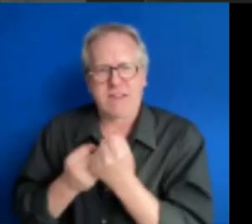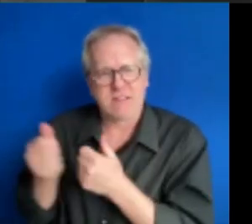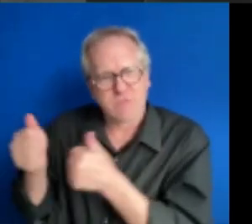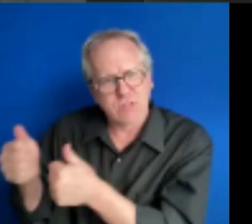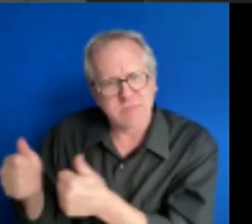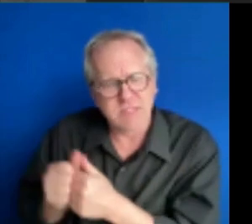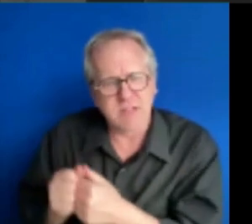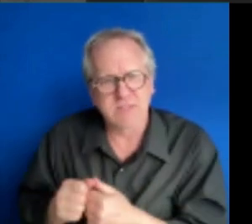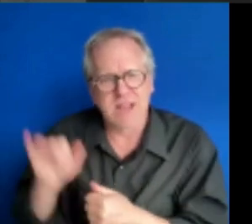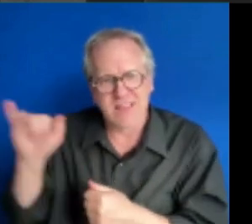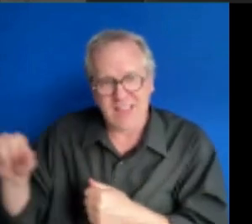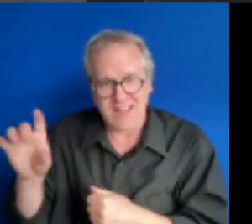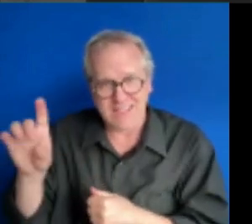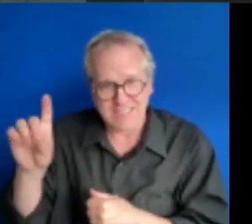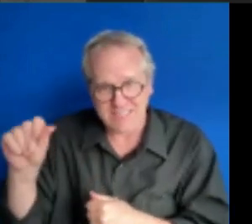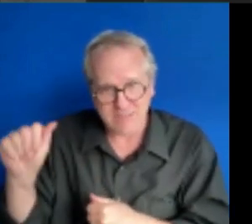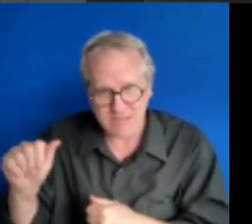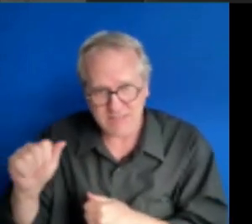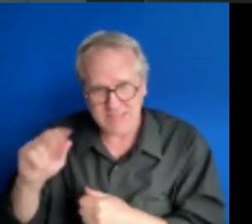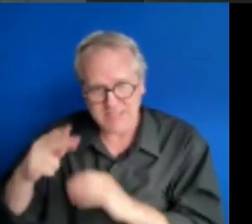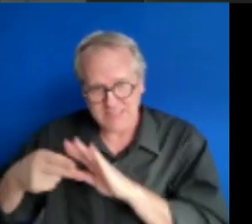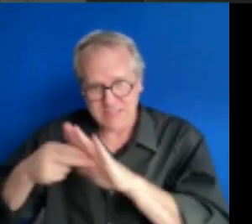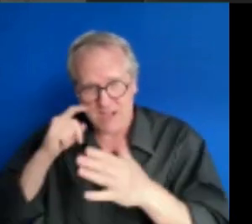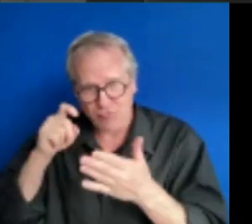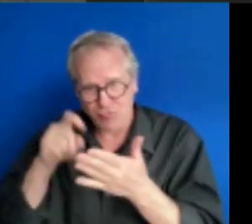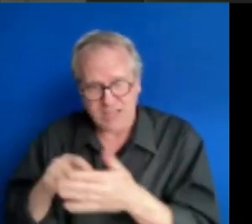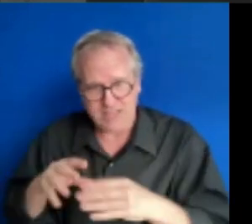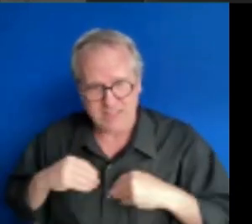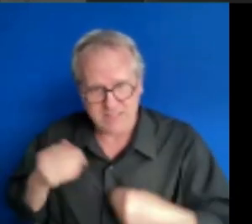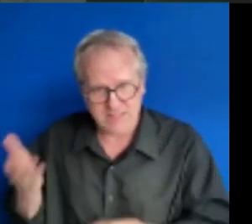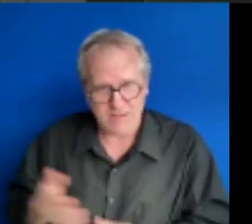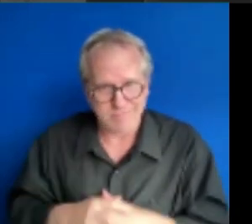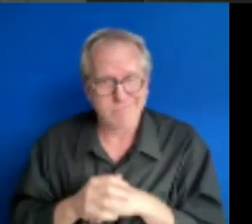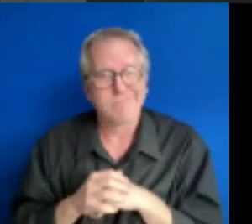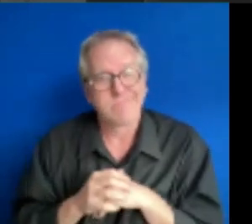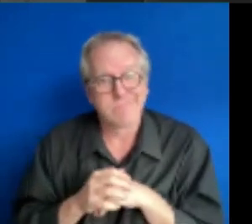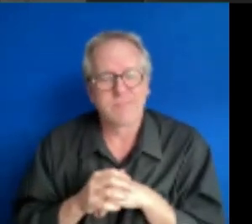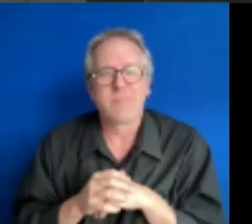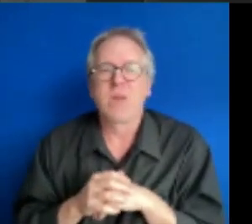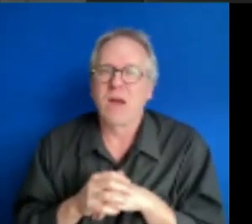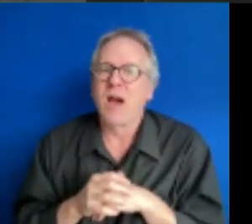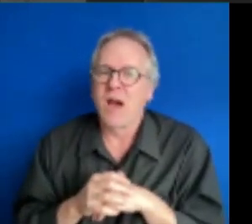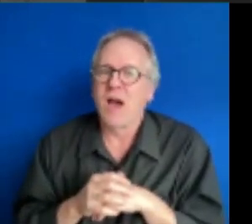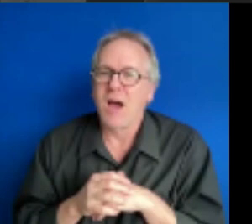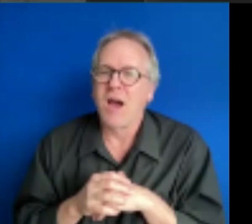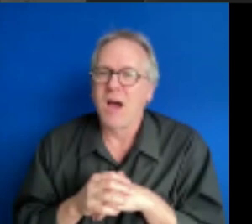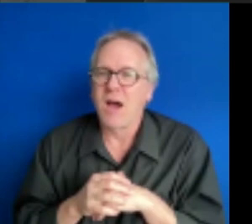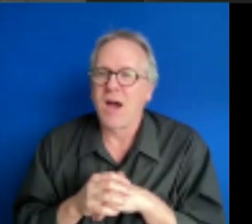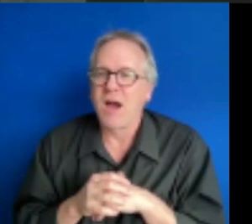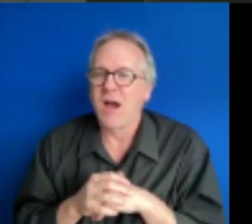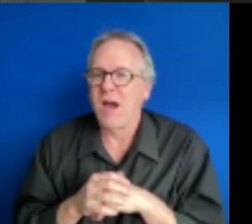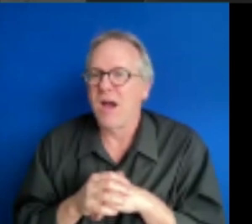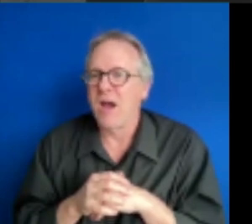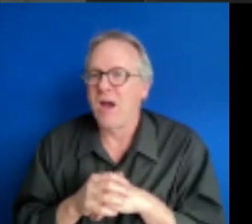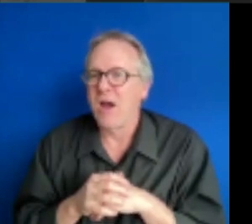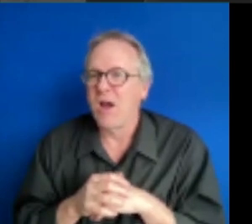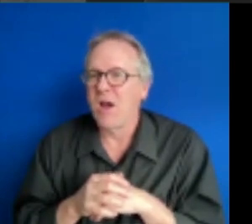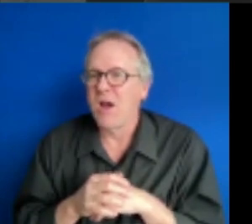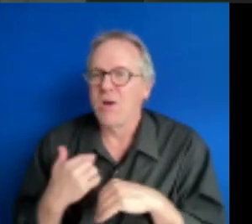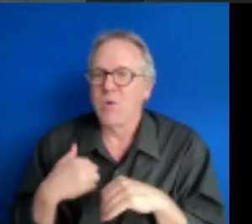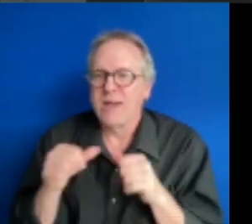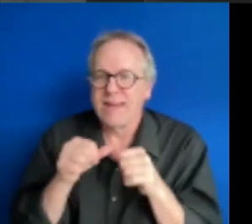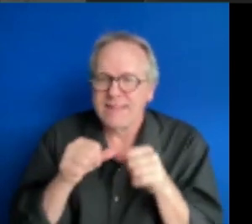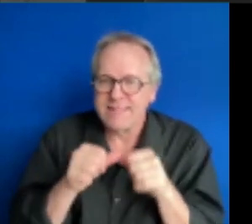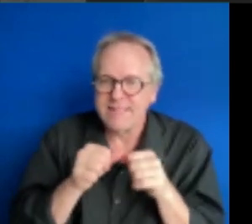disability type is not yet officially recognized? Oh, yes. We are, as we continue to